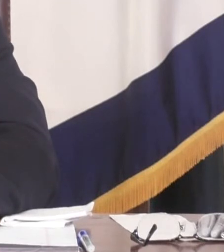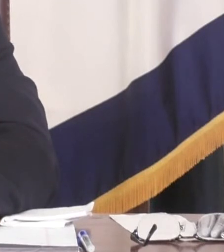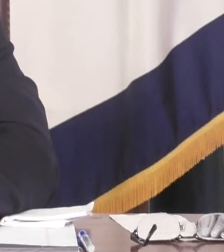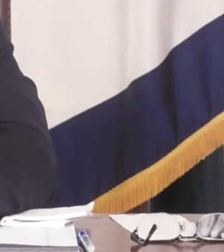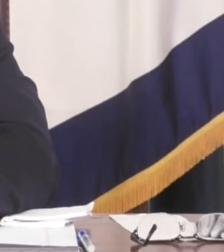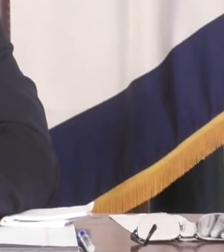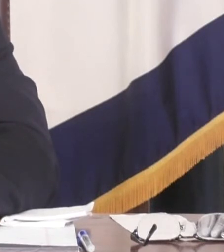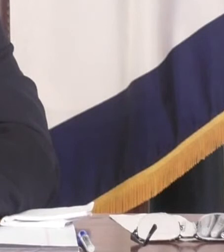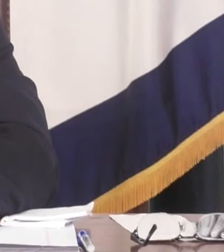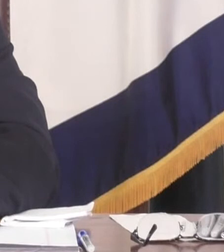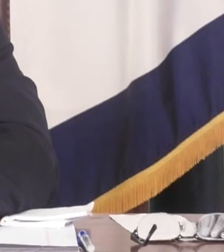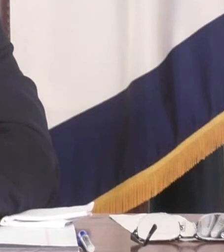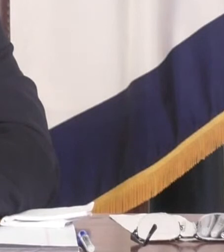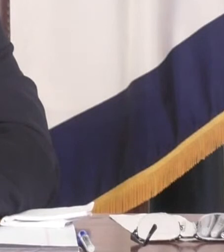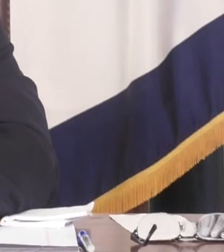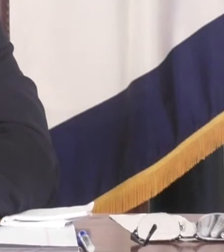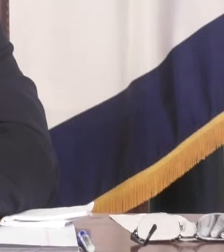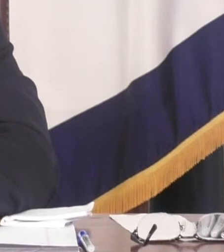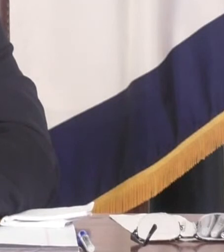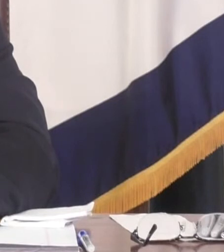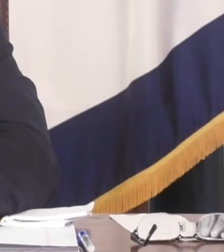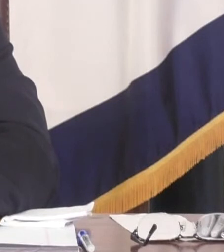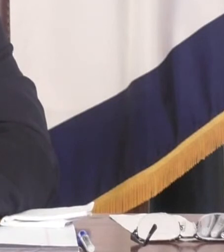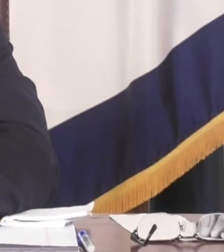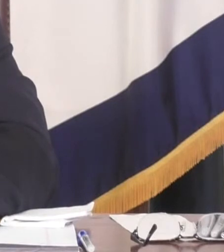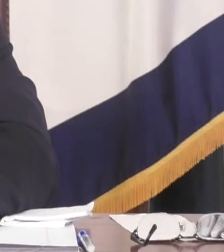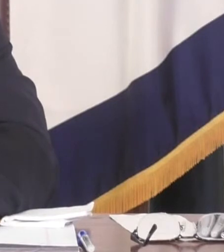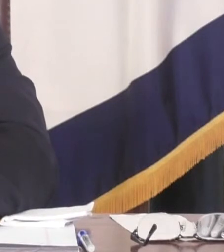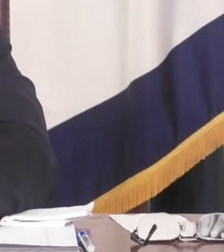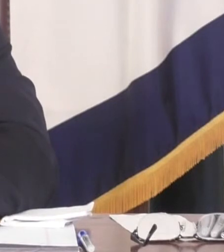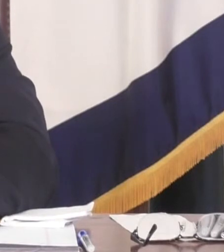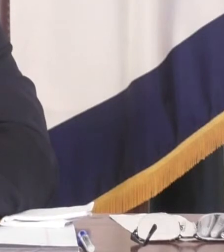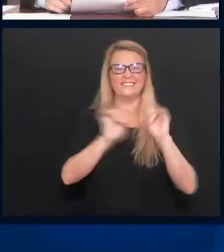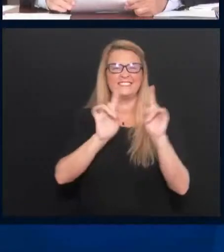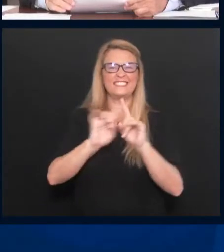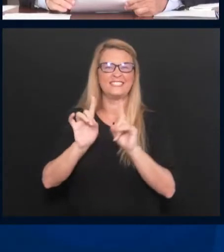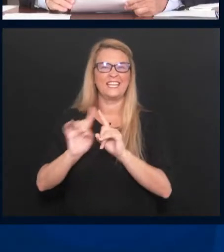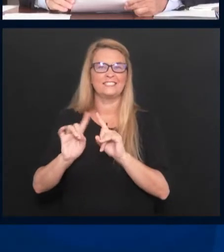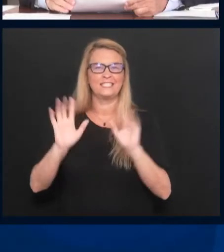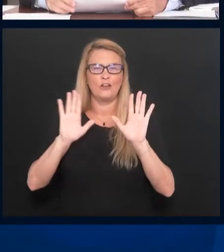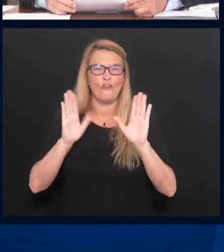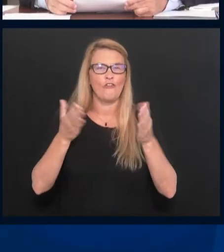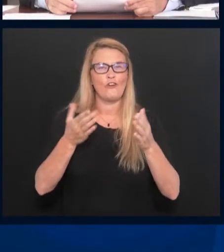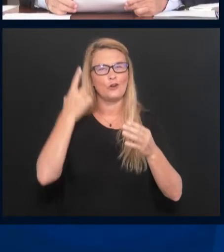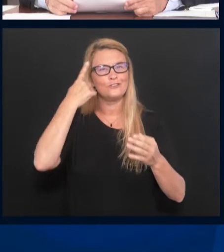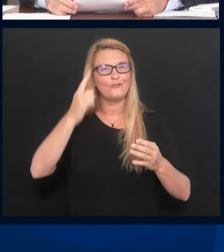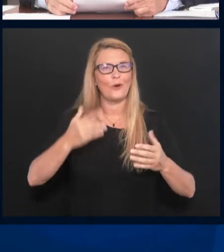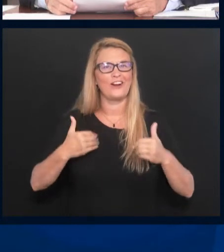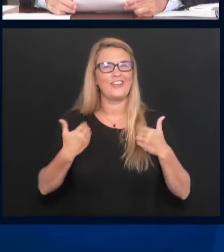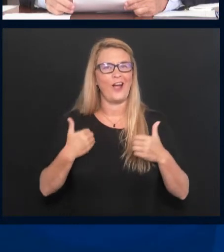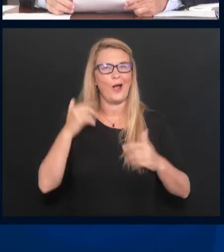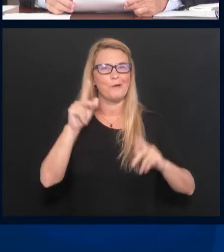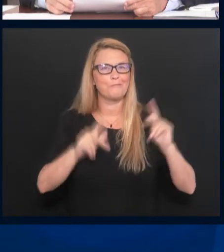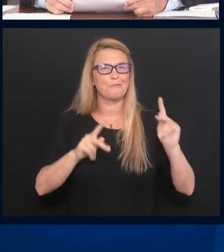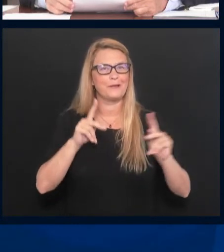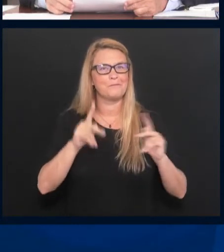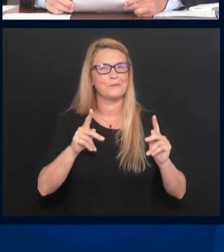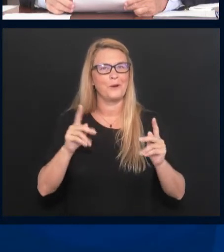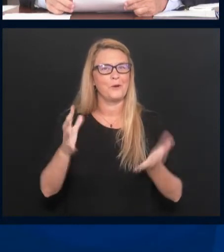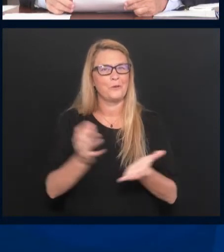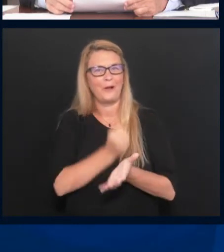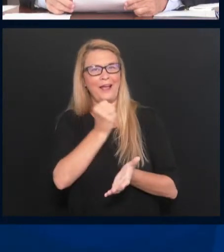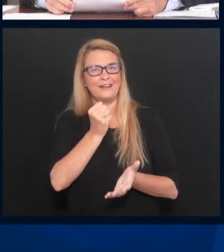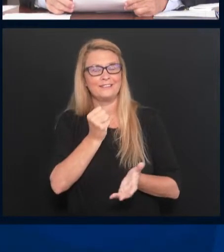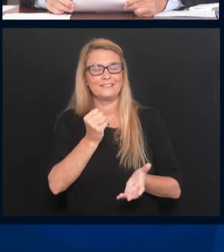these wonderful prizes and everything. It's custom more toward our younger people to really try to get them out